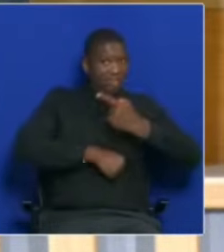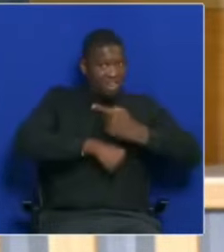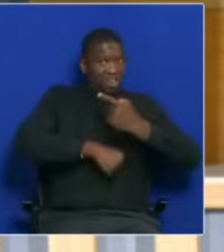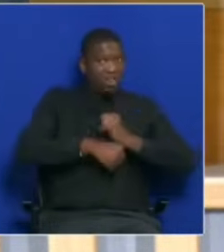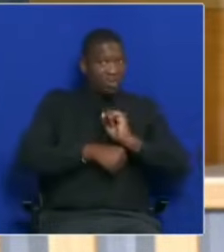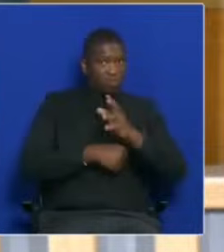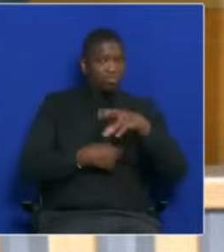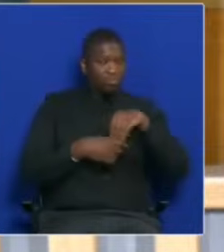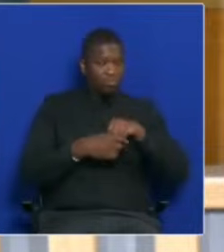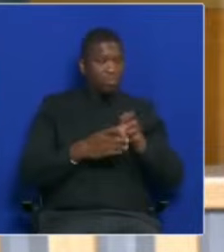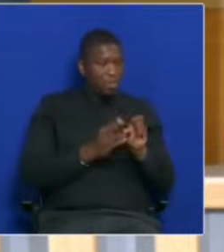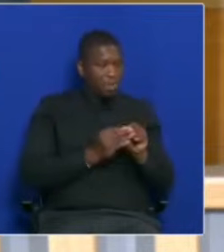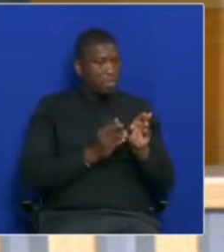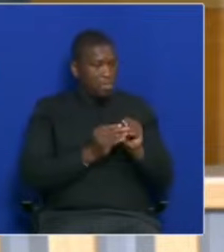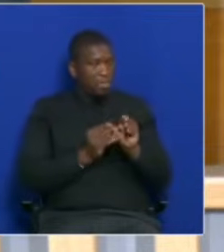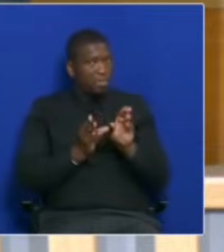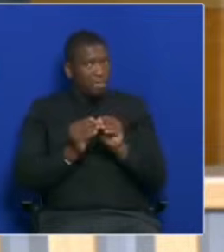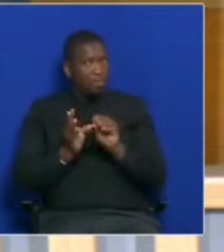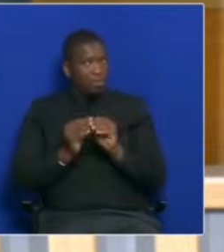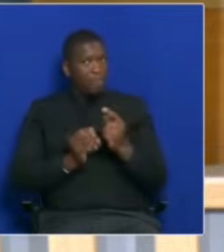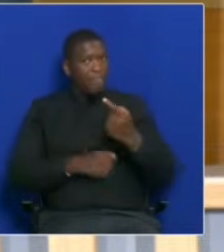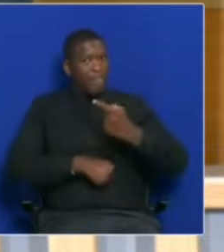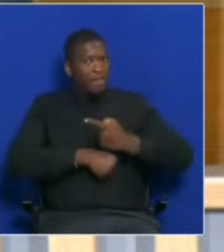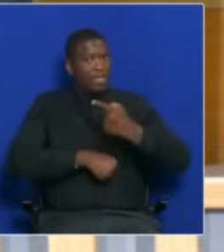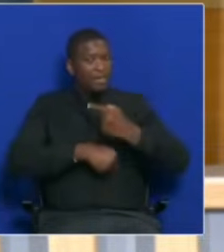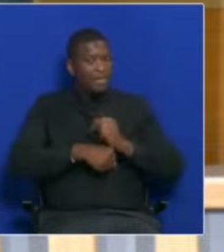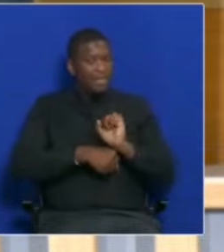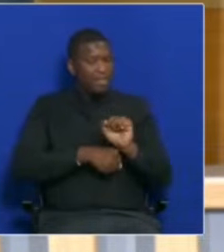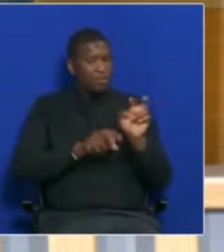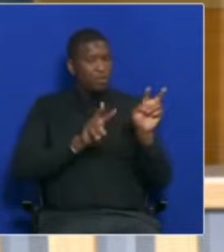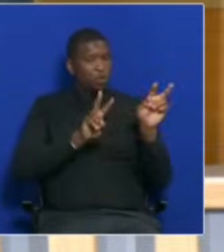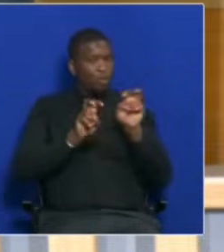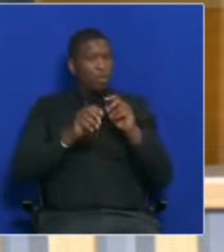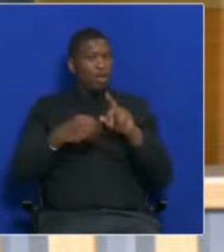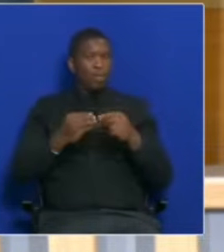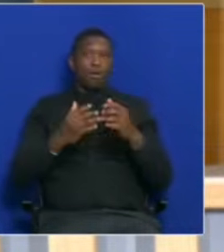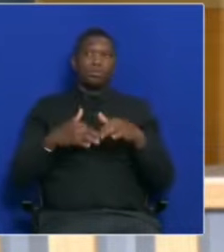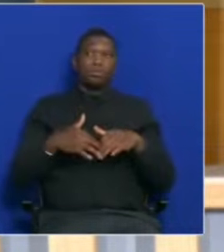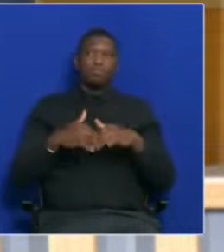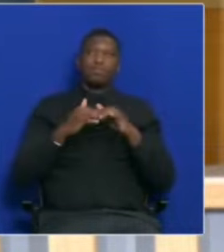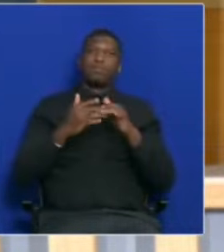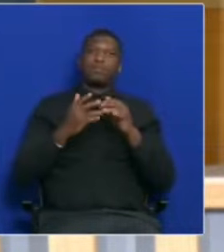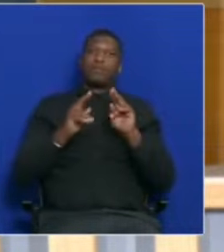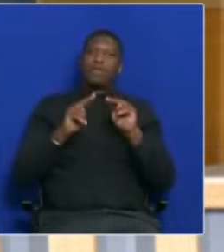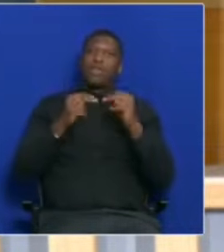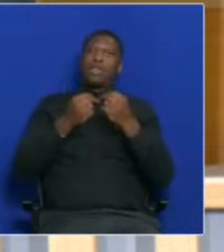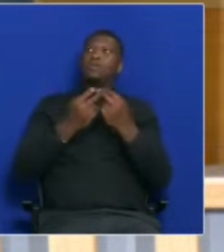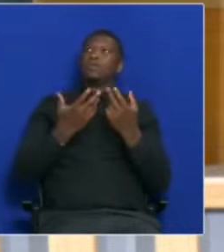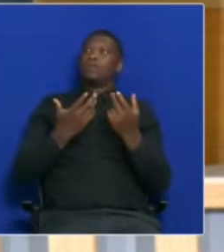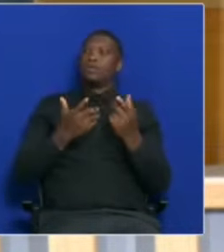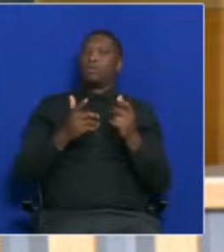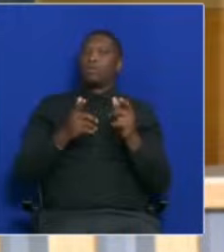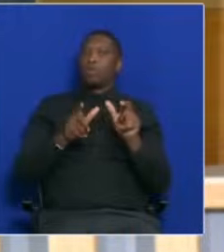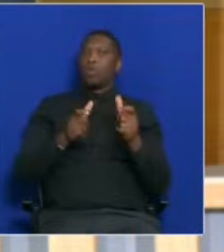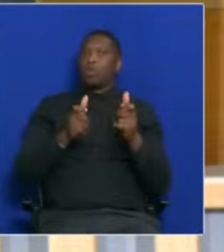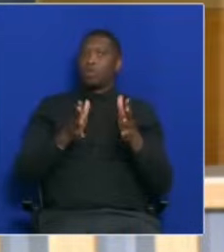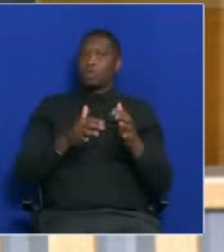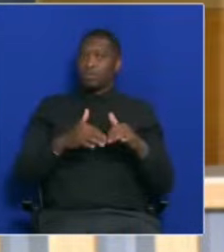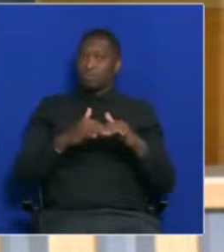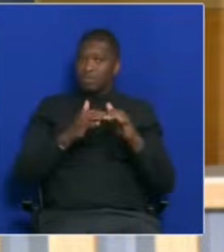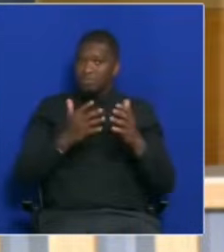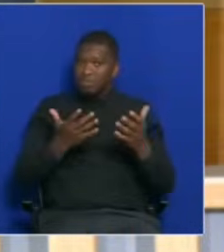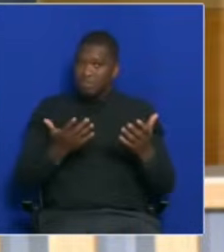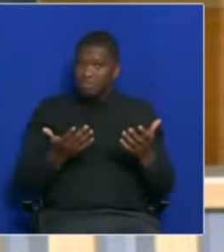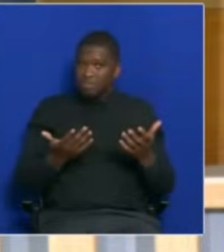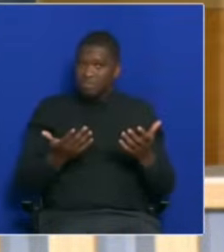where every day this topic about setting up the National Commissioner came up. Then I would understand, well, it's one